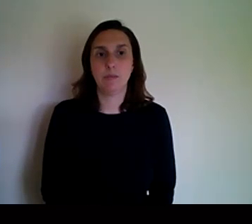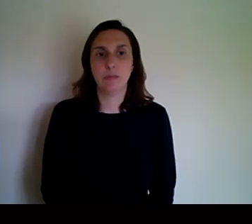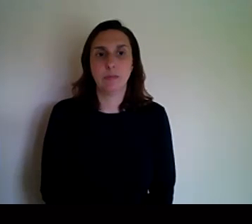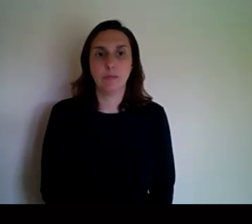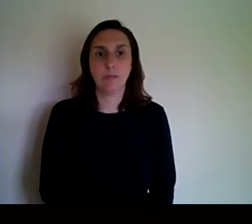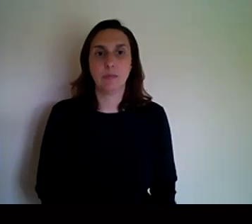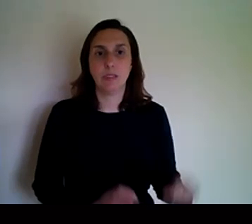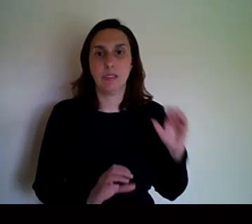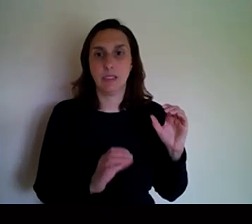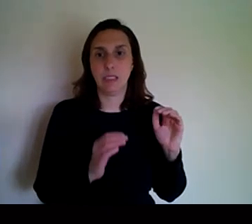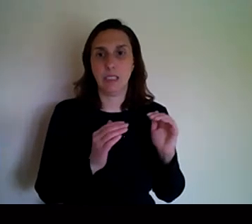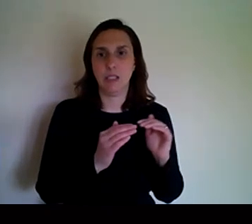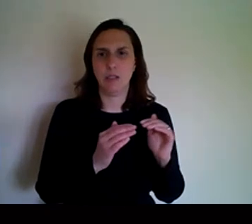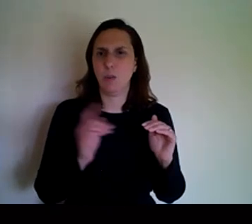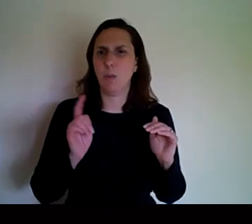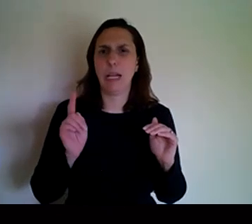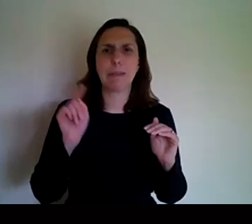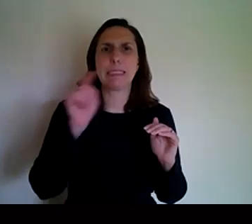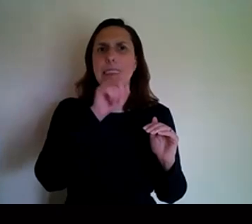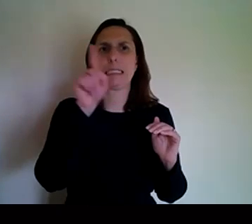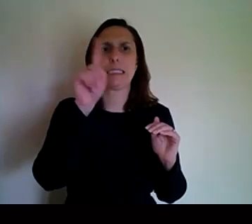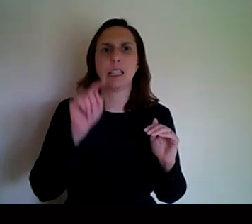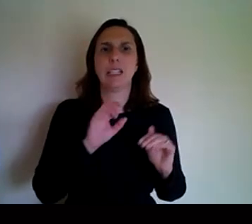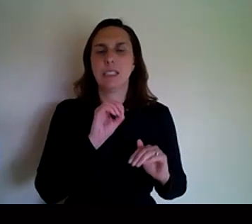c equals, where is the other one?